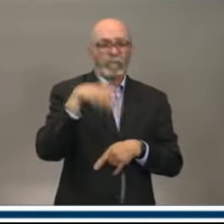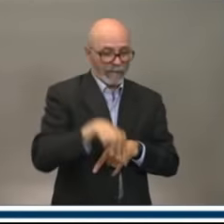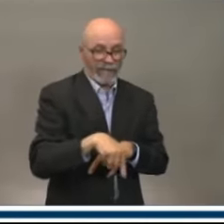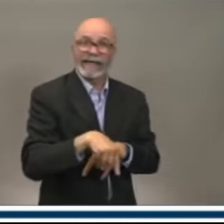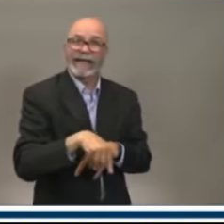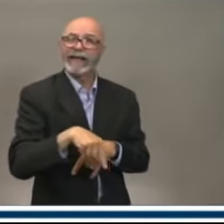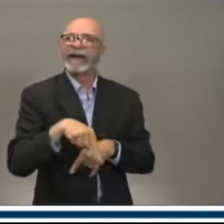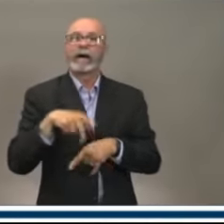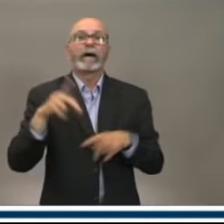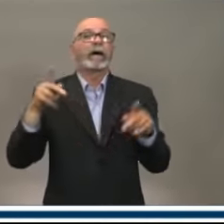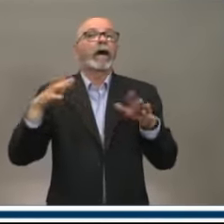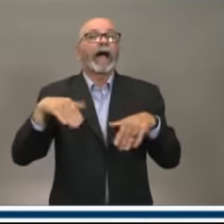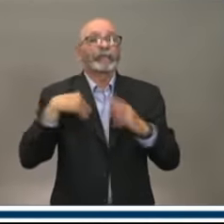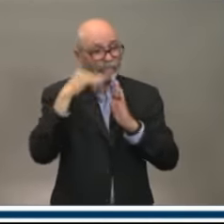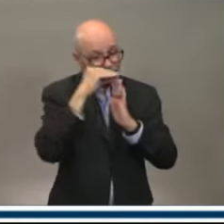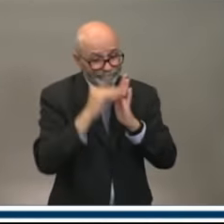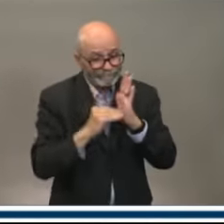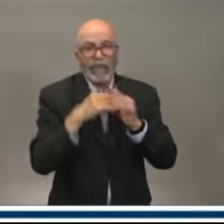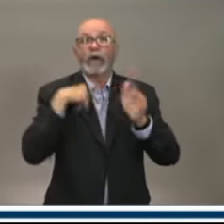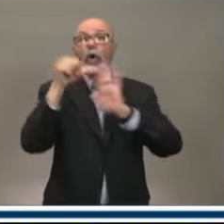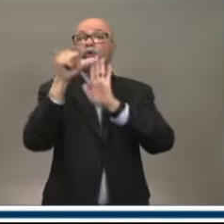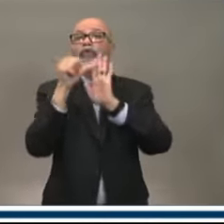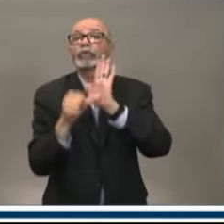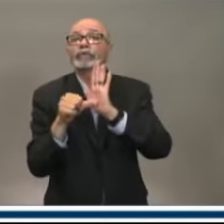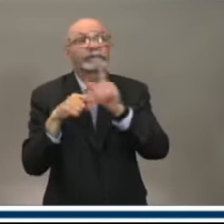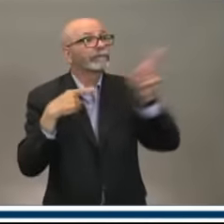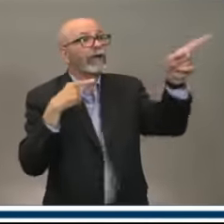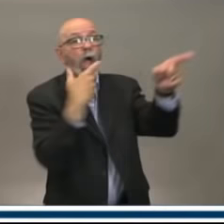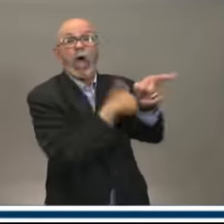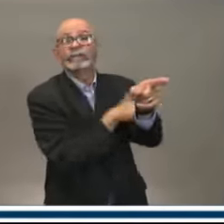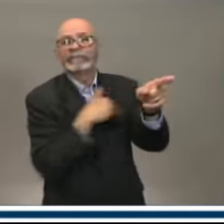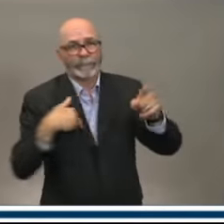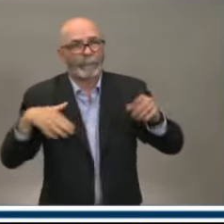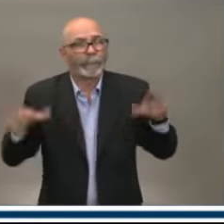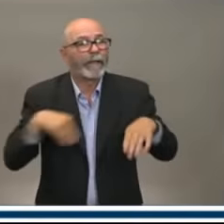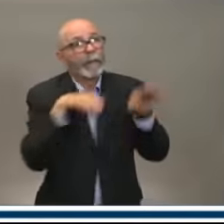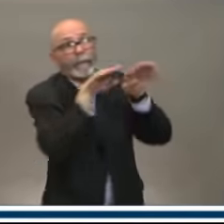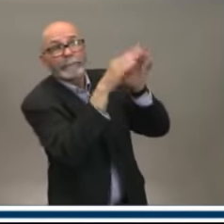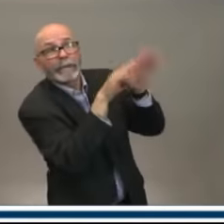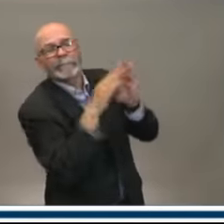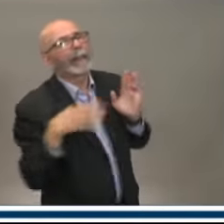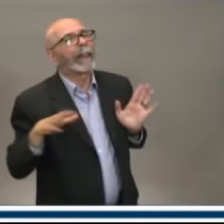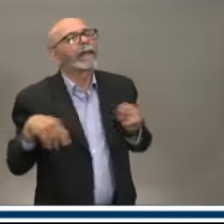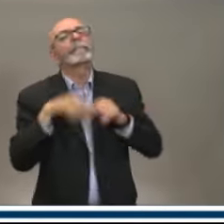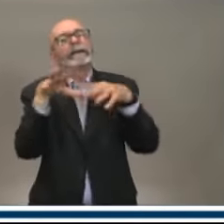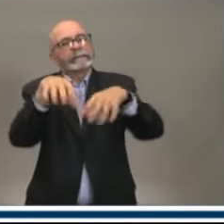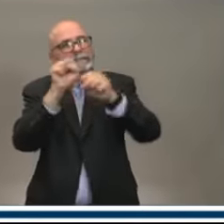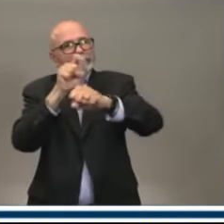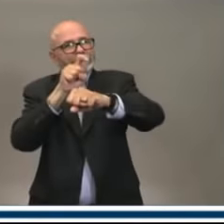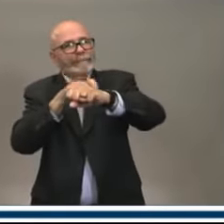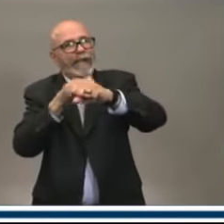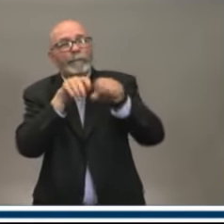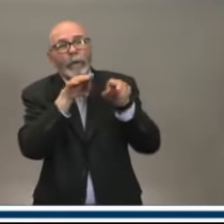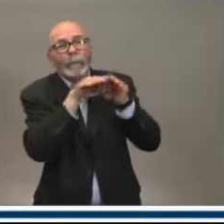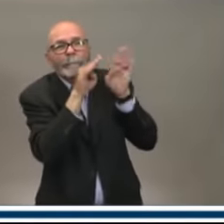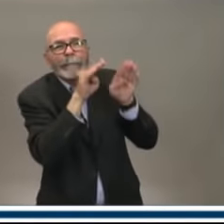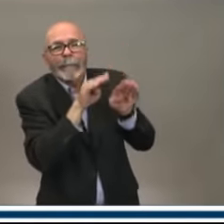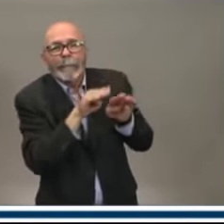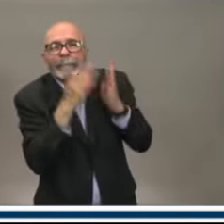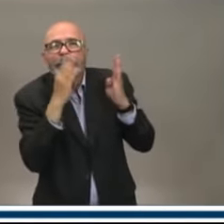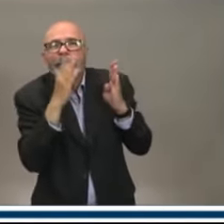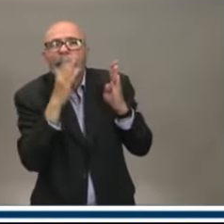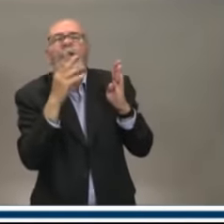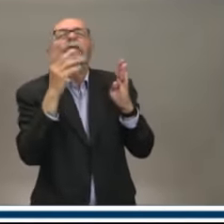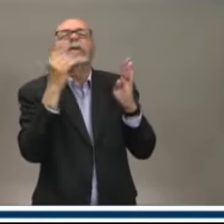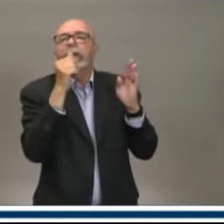been able to do, day surgeries, those kind of things in our hospitals, but also with underway beginning consultations with a range